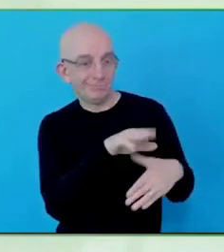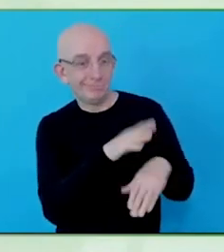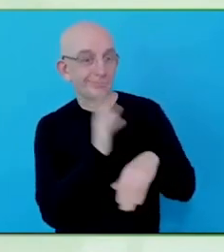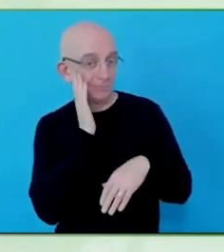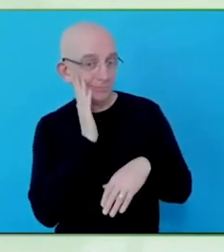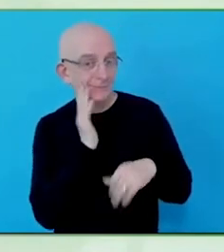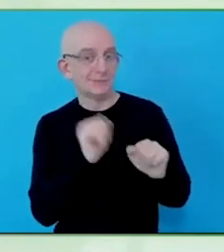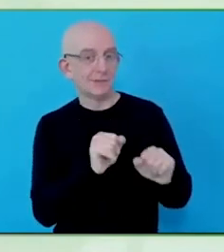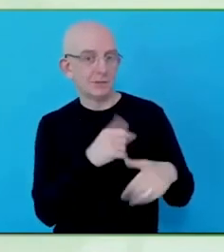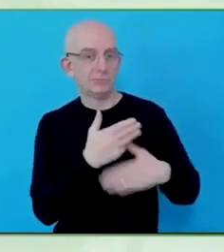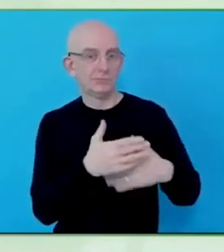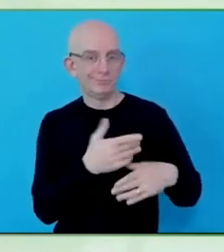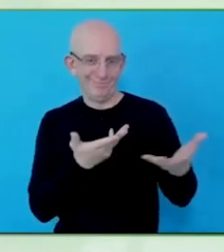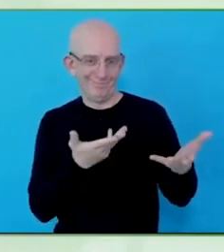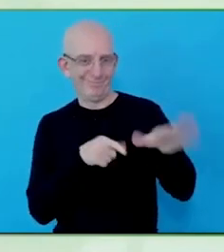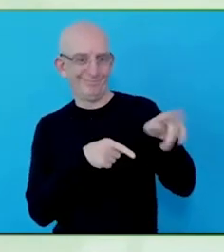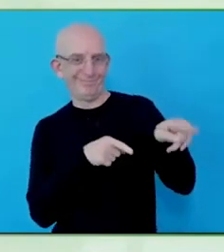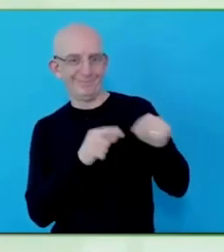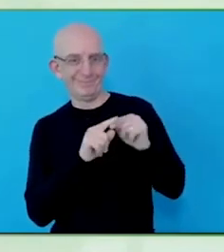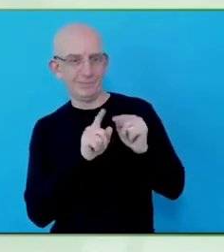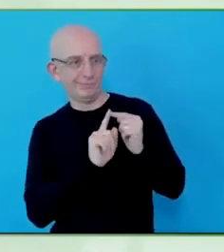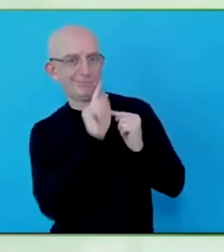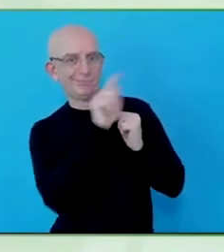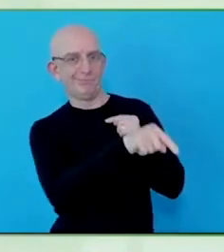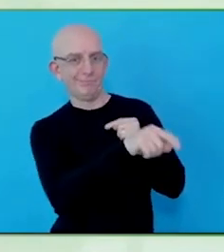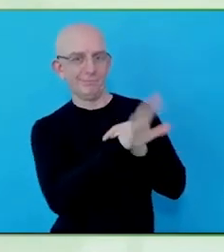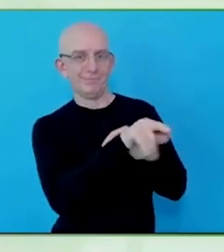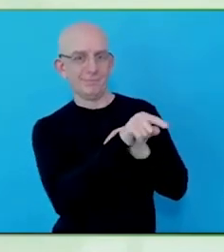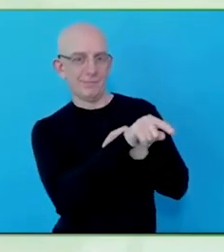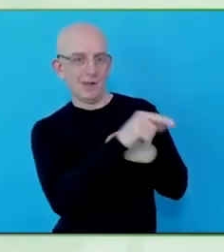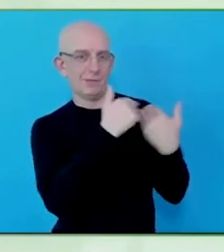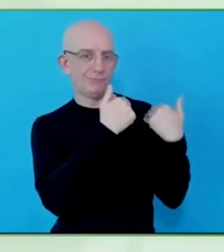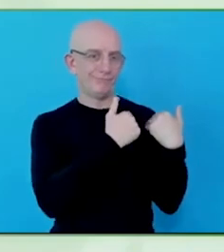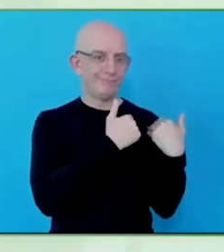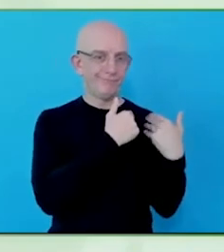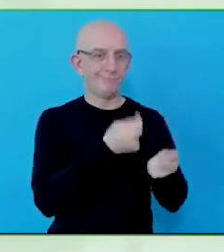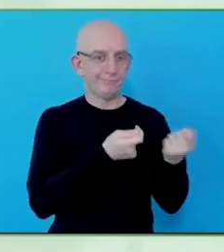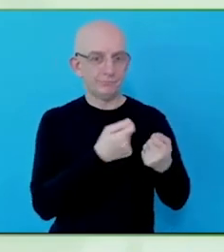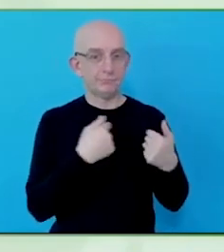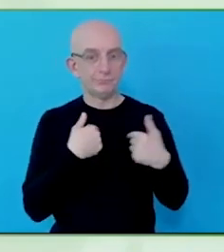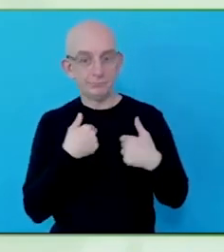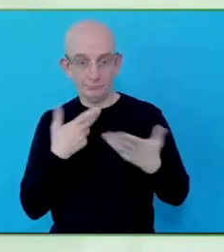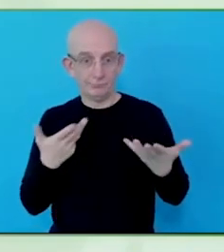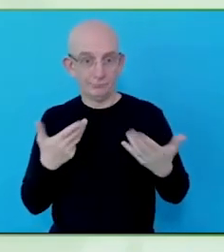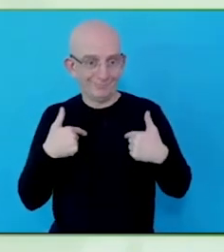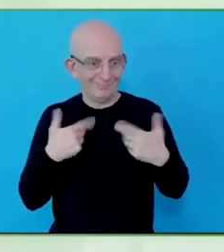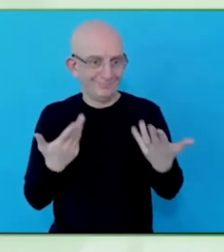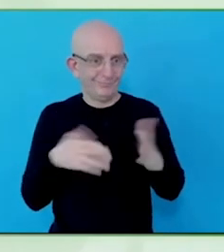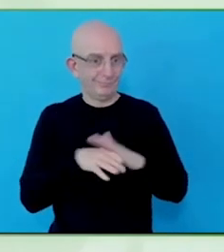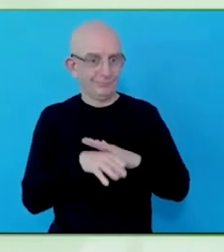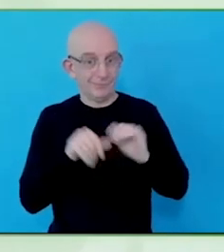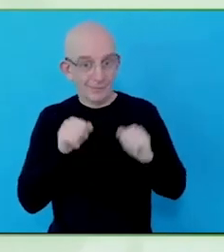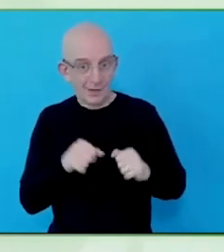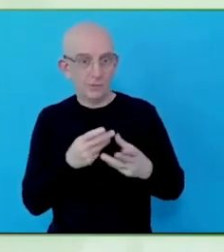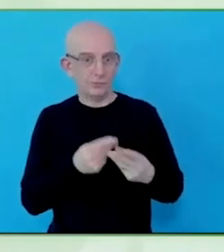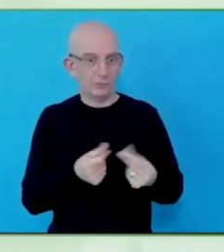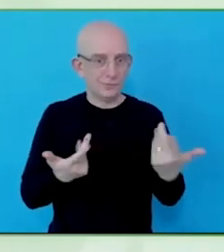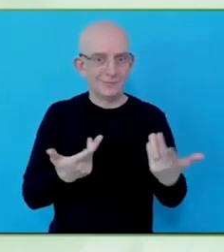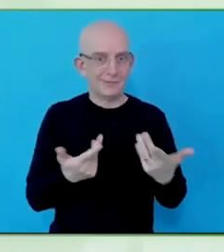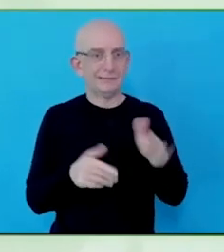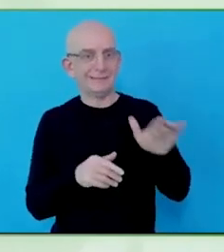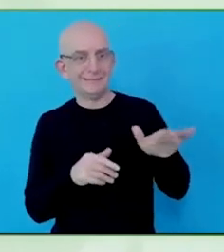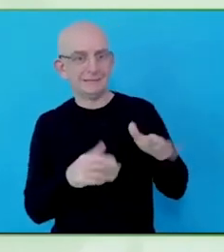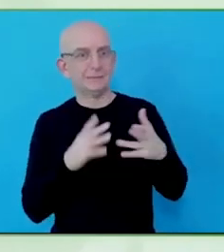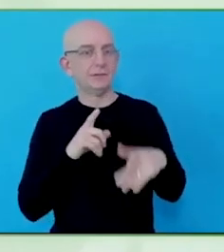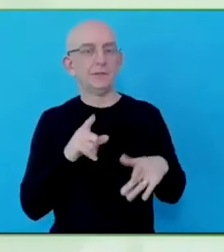automatically remediates everything quickly. And today there are solutions like that. They're called overlays with one line of JavaScript. You